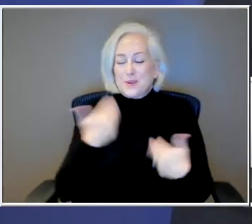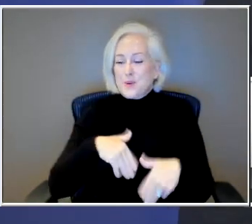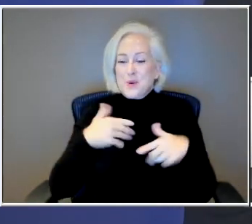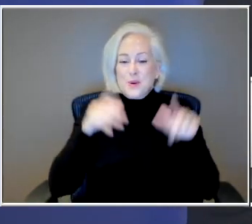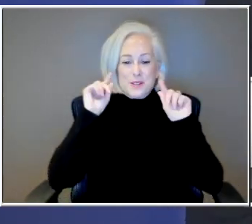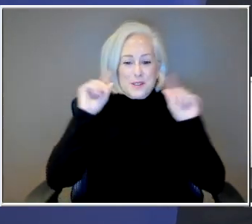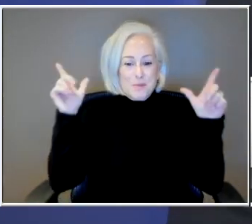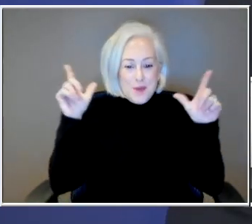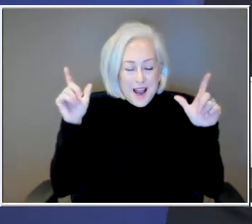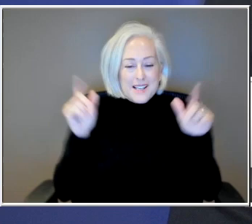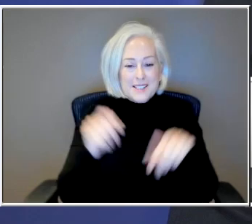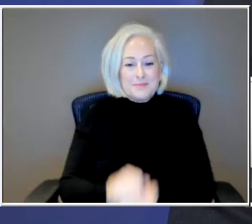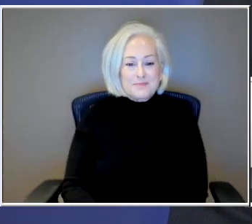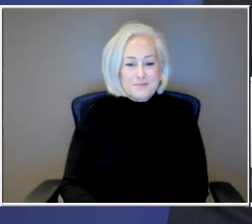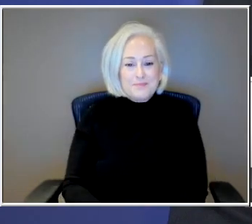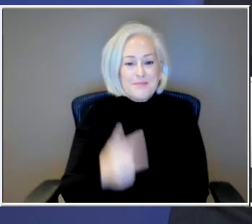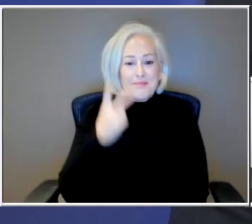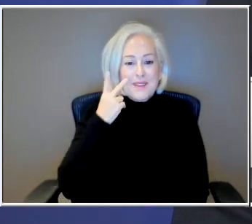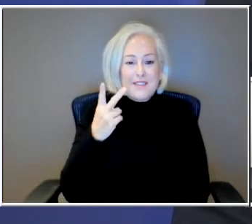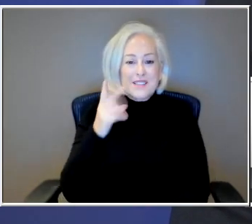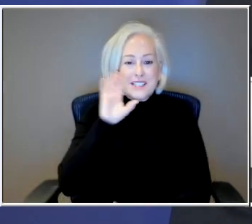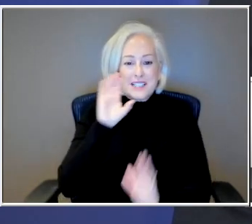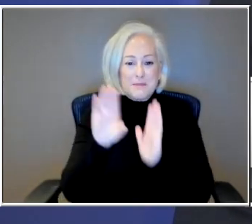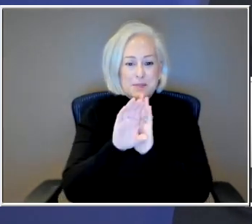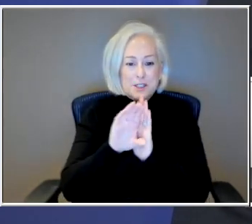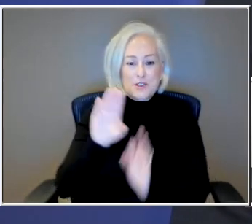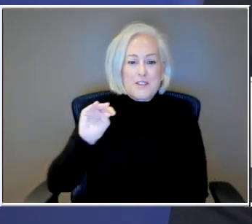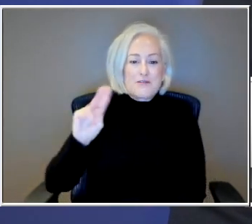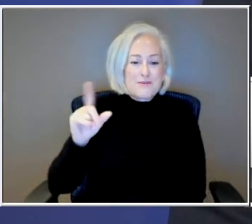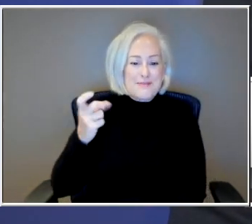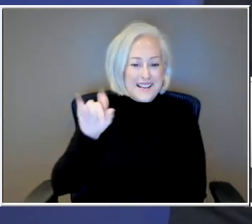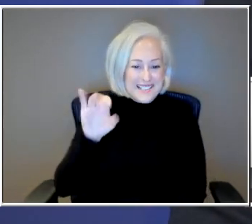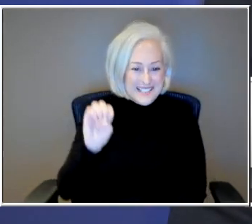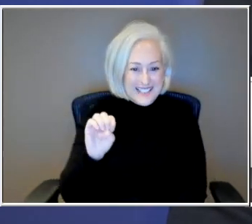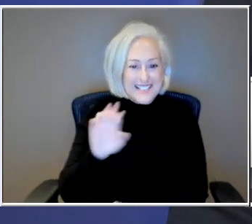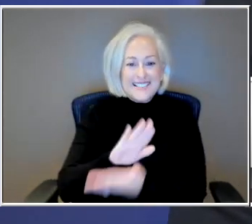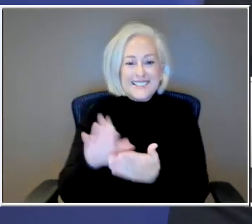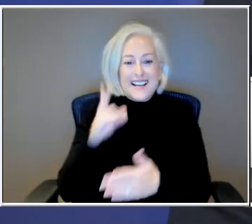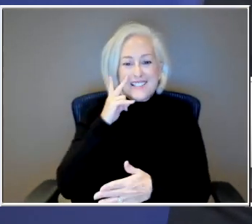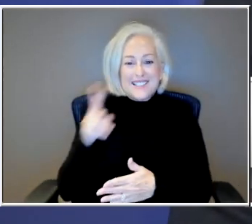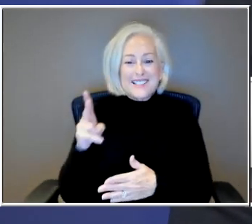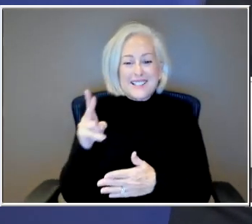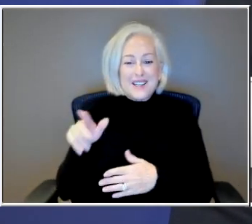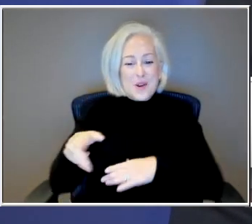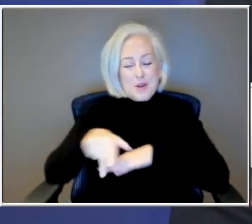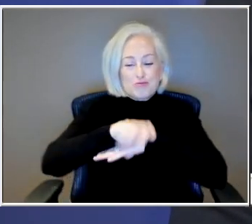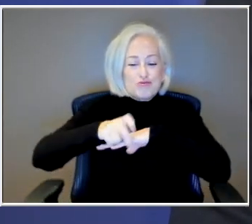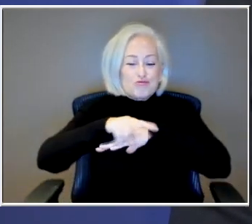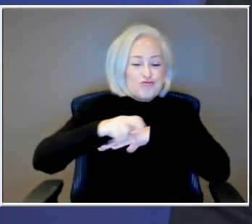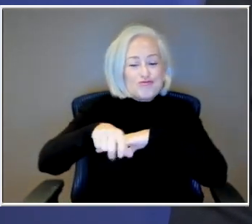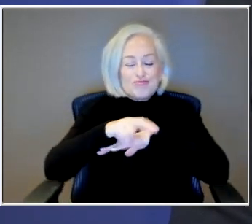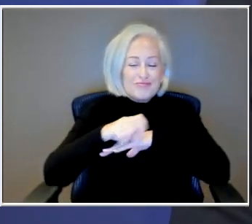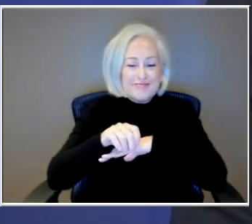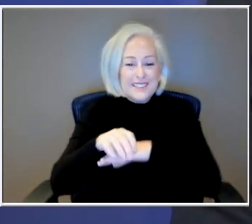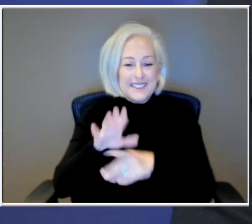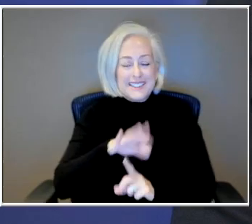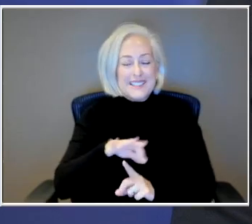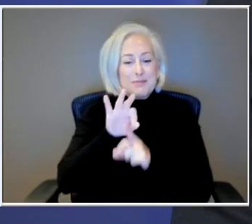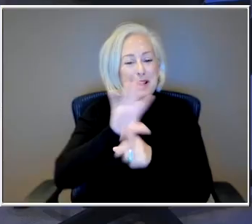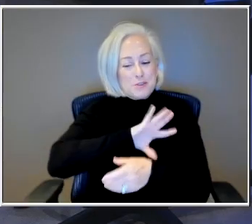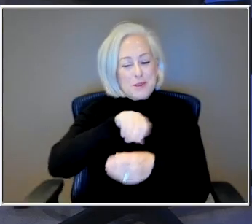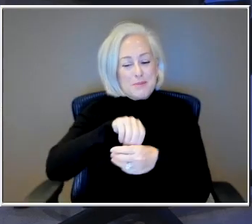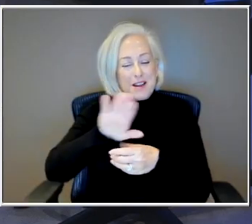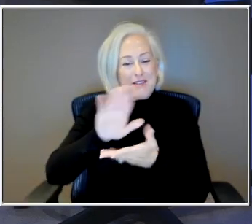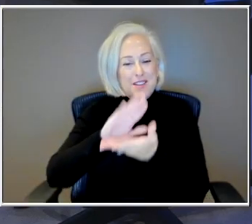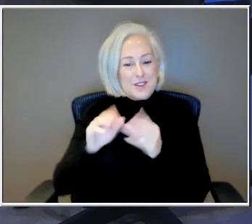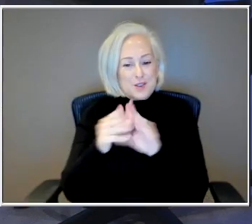seen a still photo of Maxine. It's nice to see her moving around and Yeah, it's really special just to be a small part of that story. Because this just